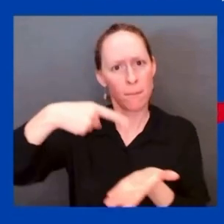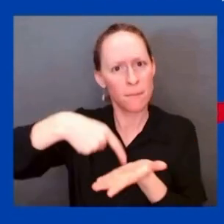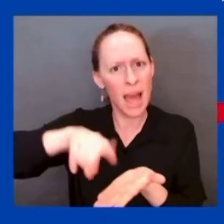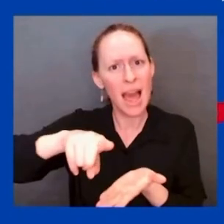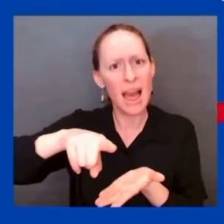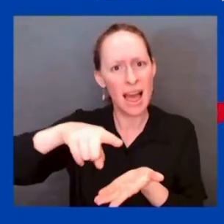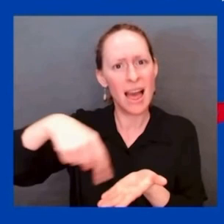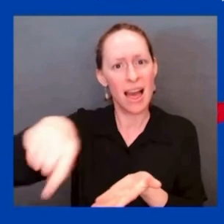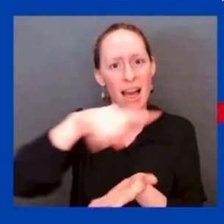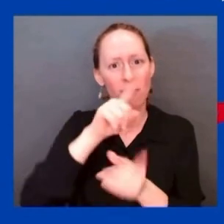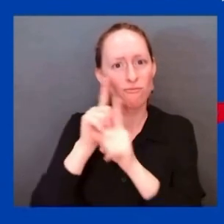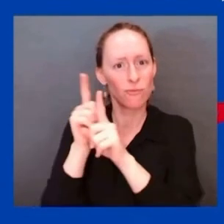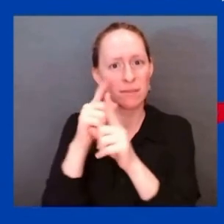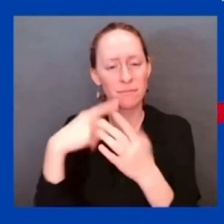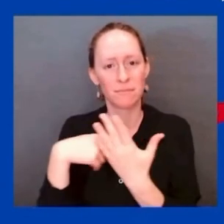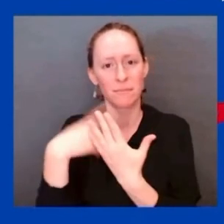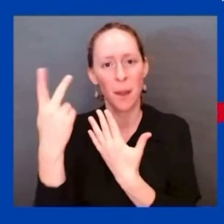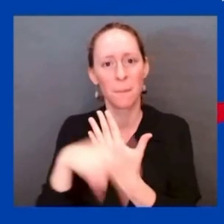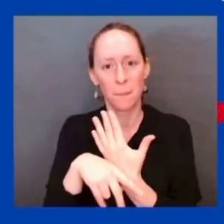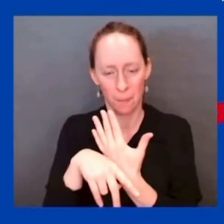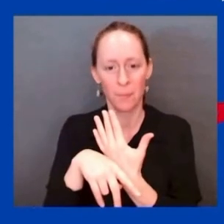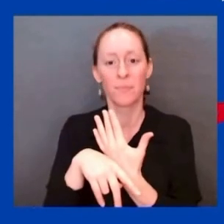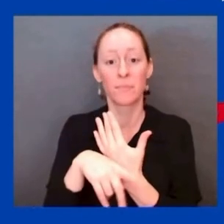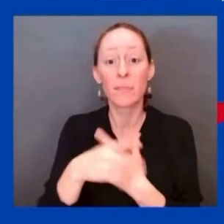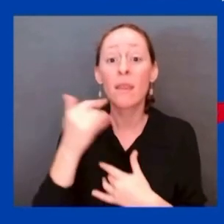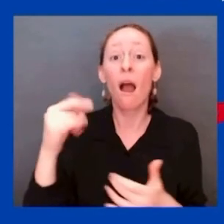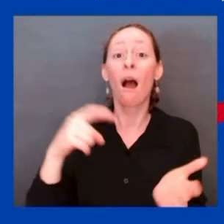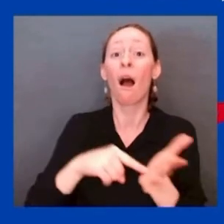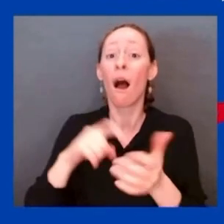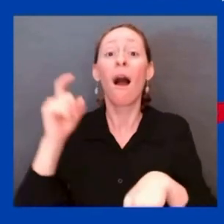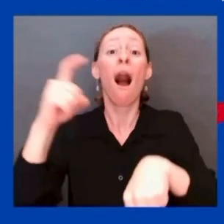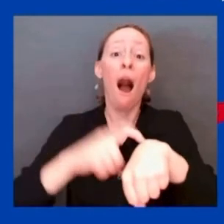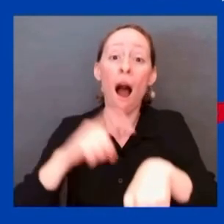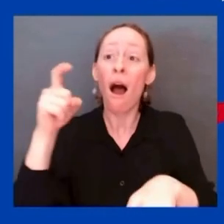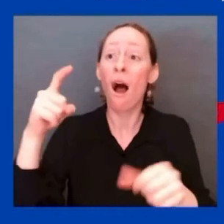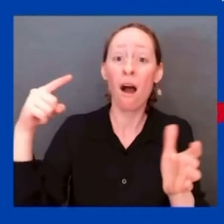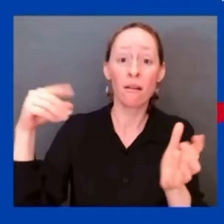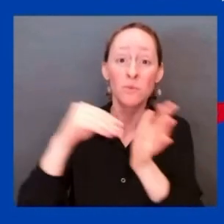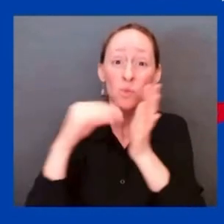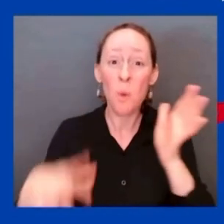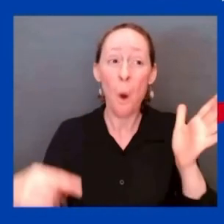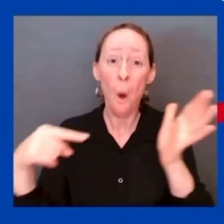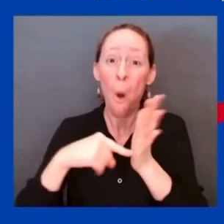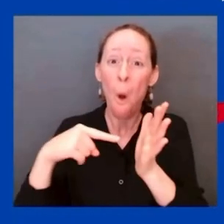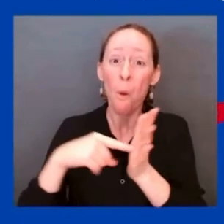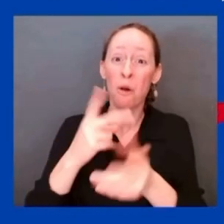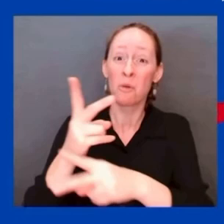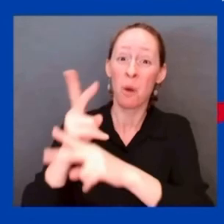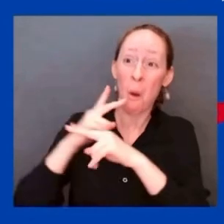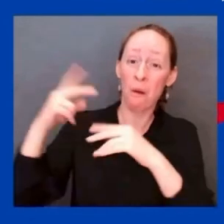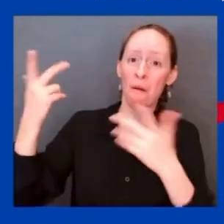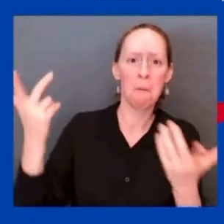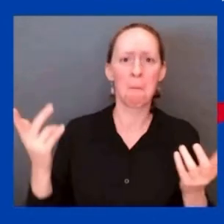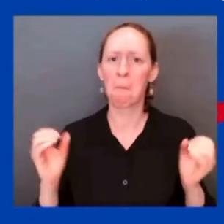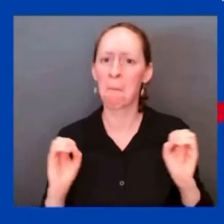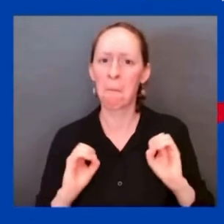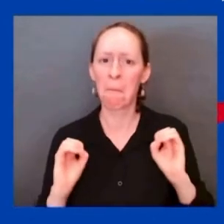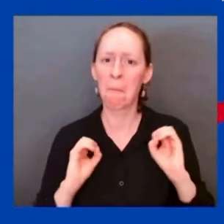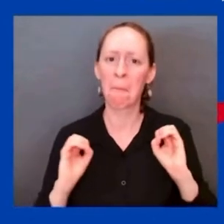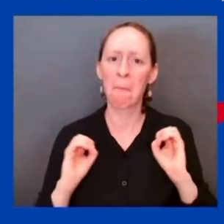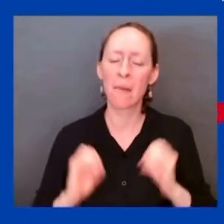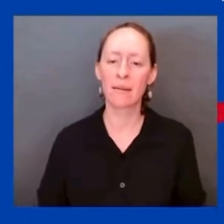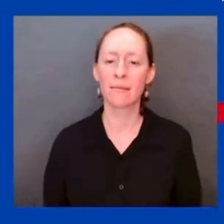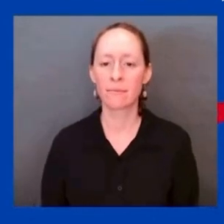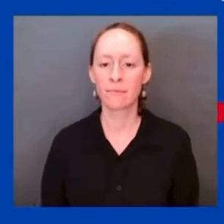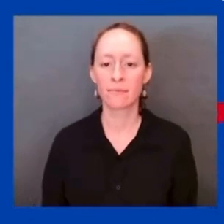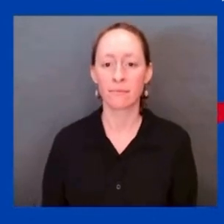educator shortage is to reduce the burden teachers face paying back their loans. When I came to office, there was a program called the